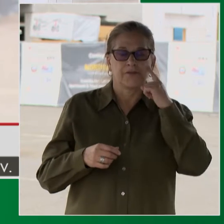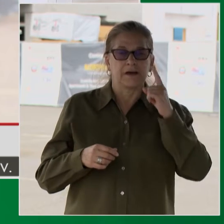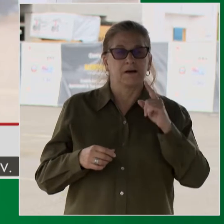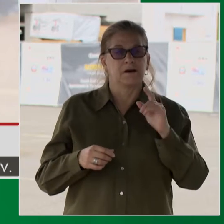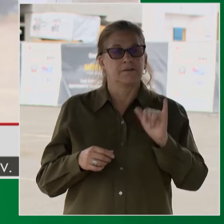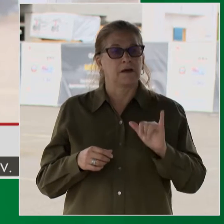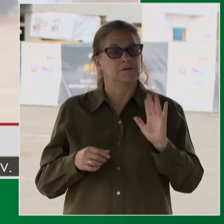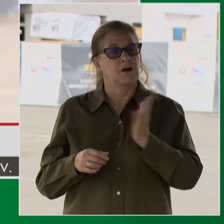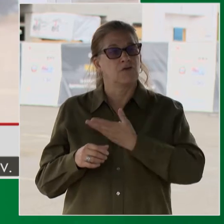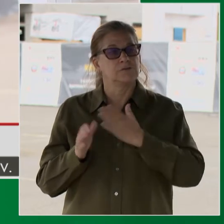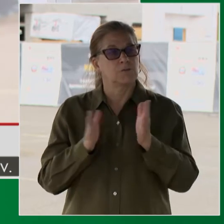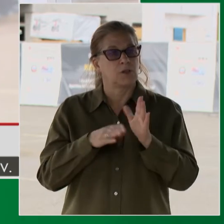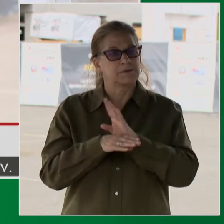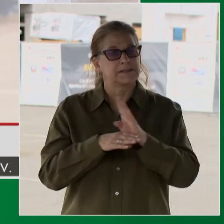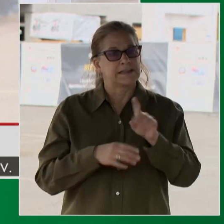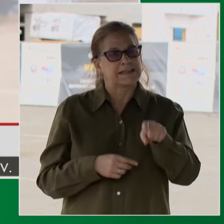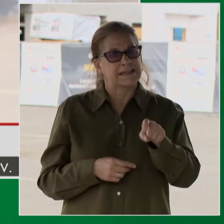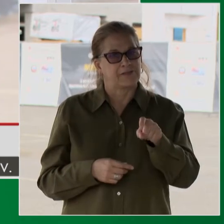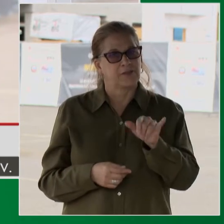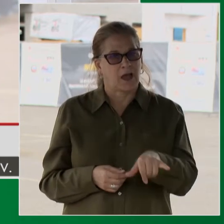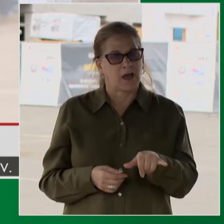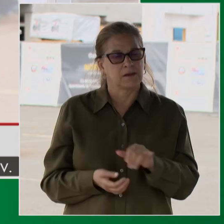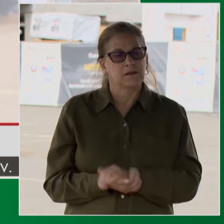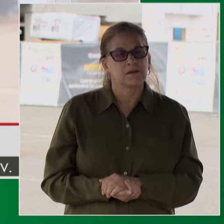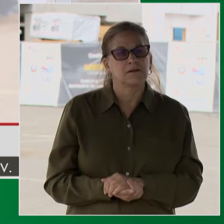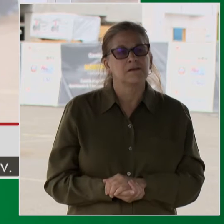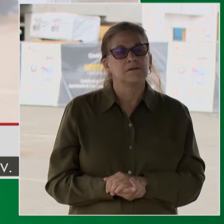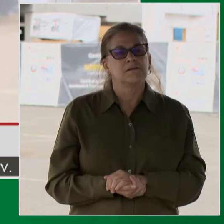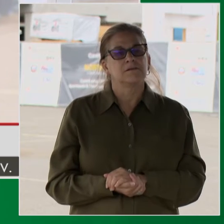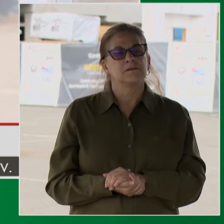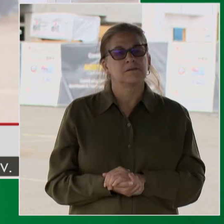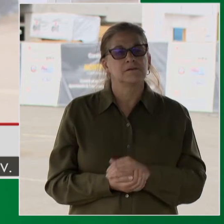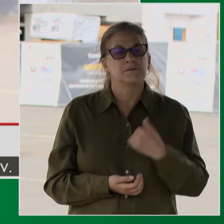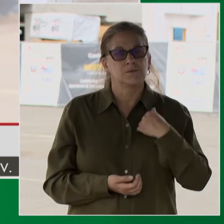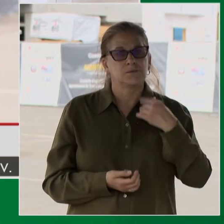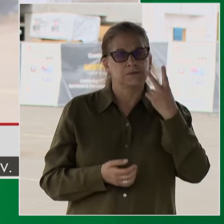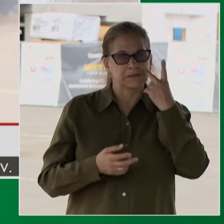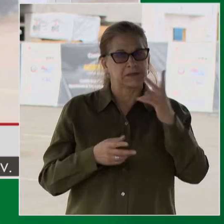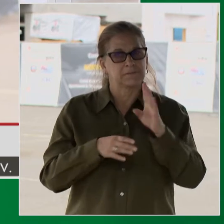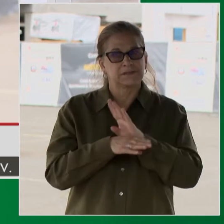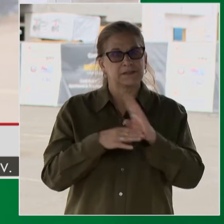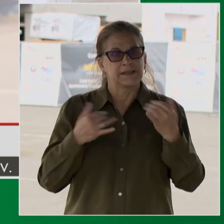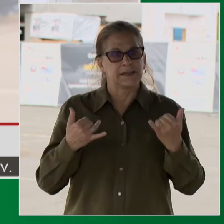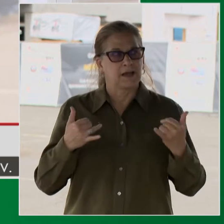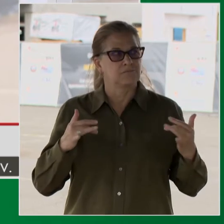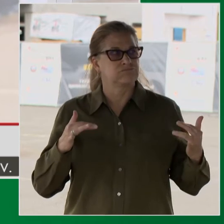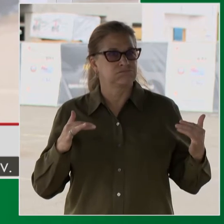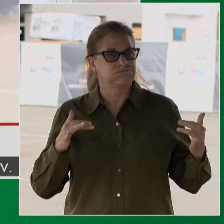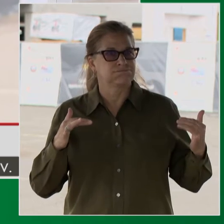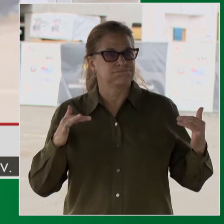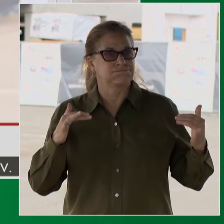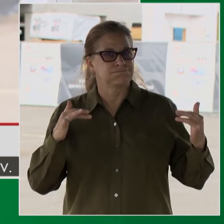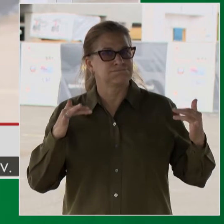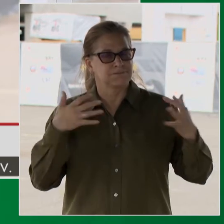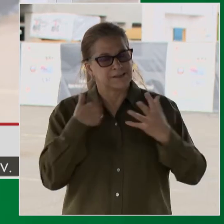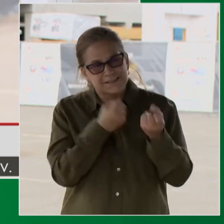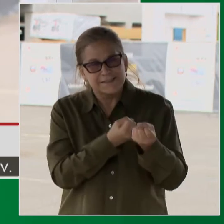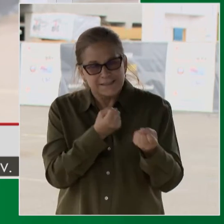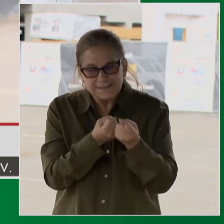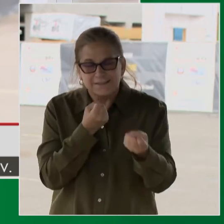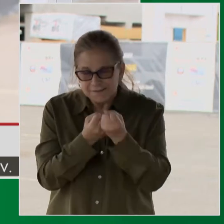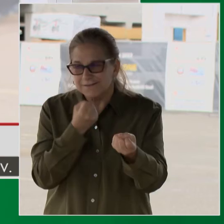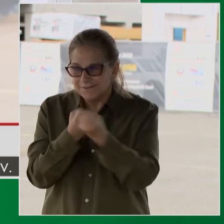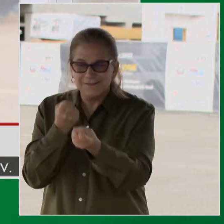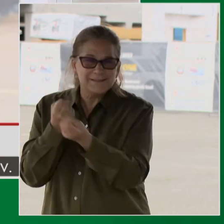we know that with that training and technical assistance, we've seen our businesses struggle, and we've seen that they need access. They need access to help